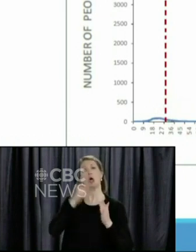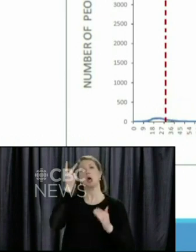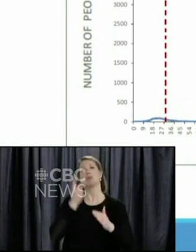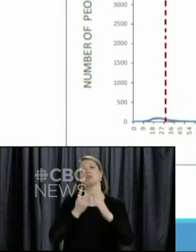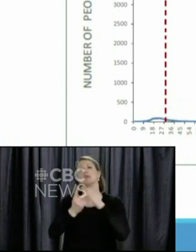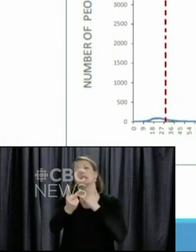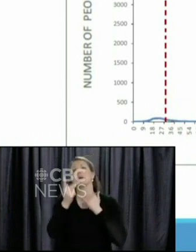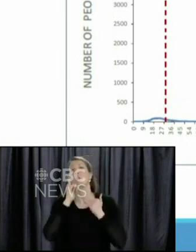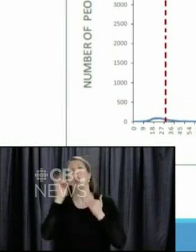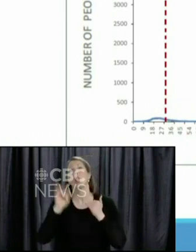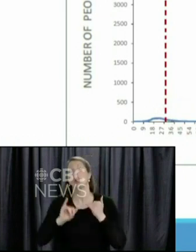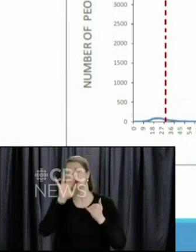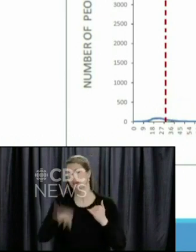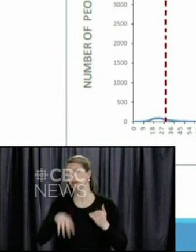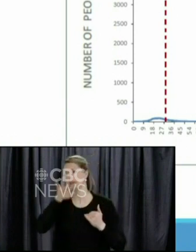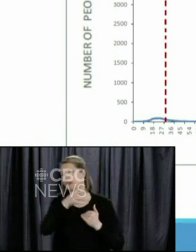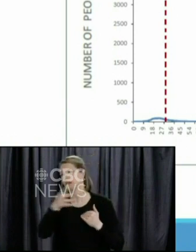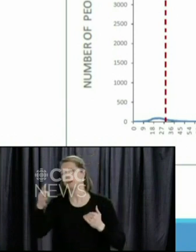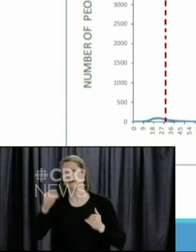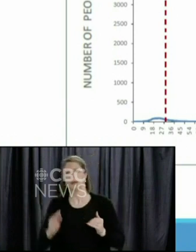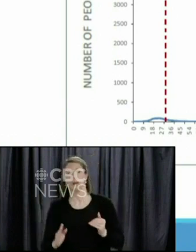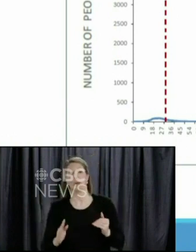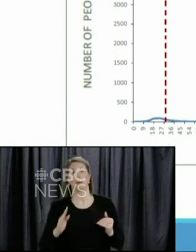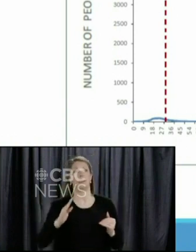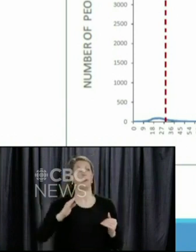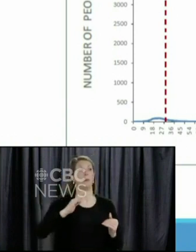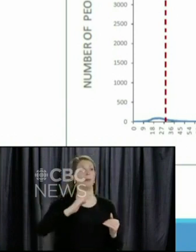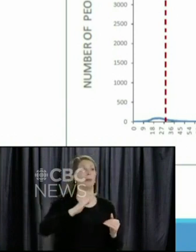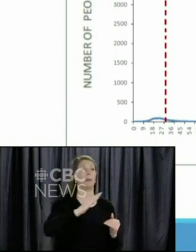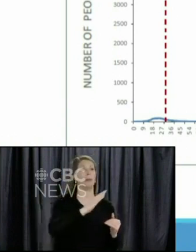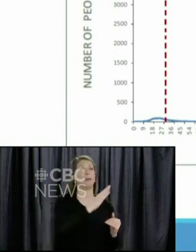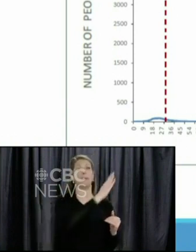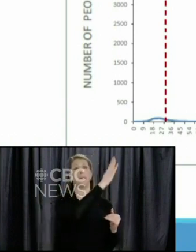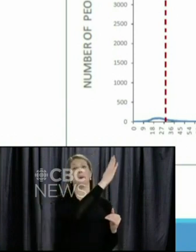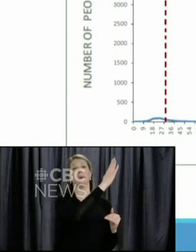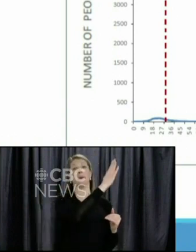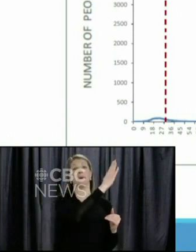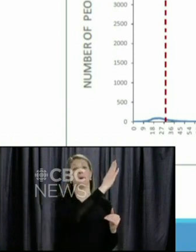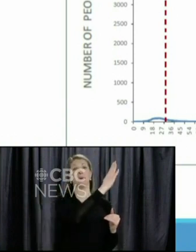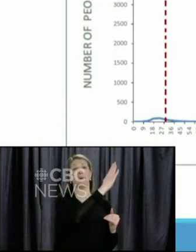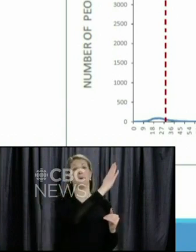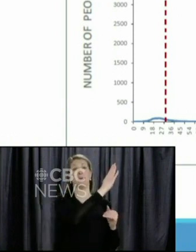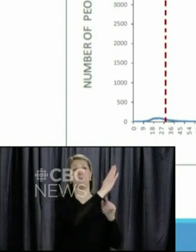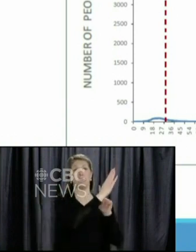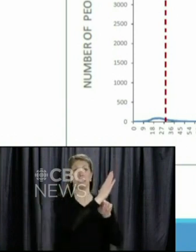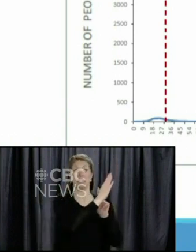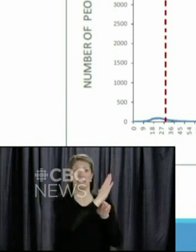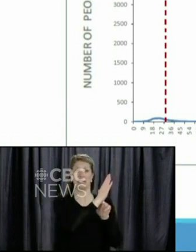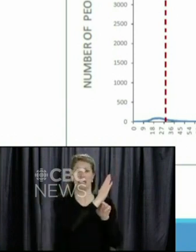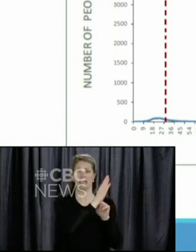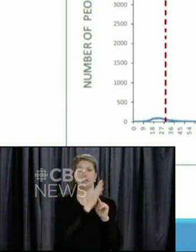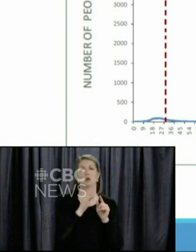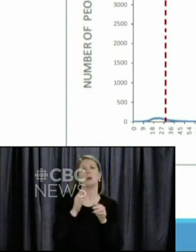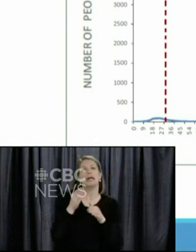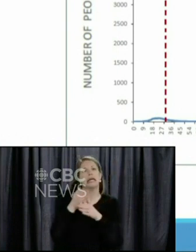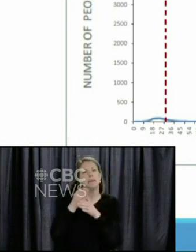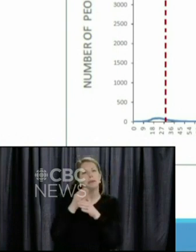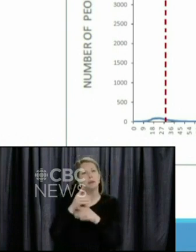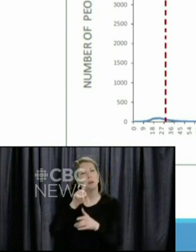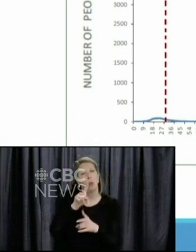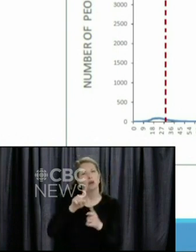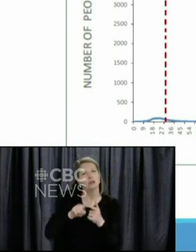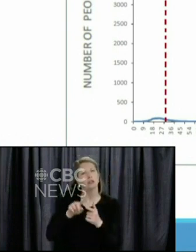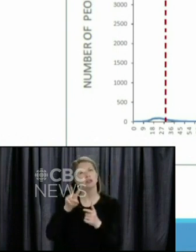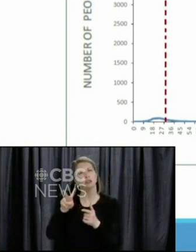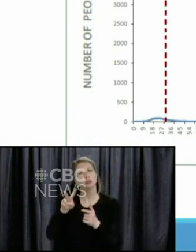in numbers is going to cause an acceleration, okay? And this exponential increase, when this occurs, is very hard to stop.